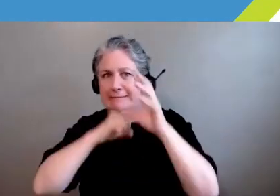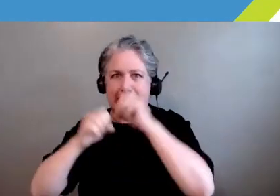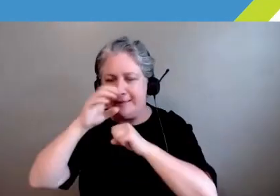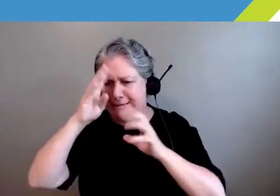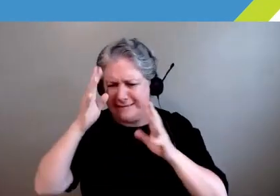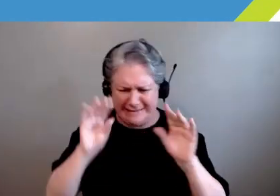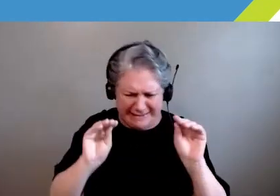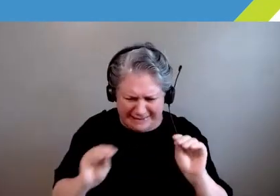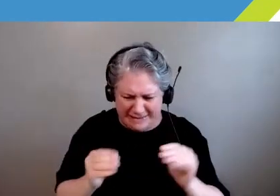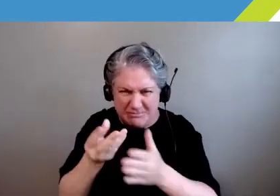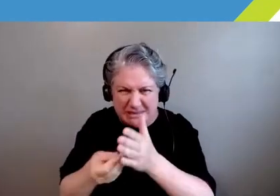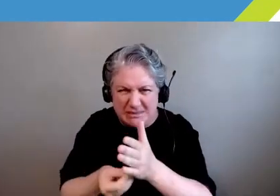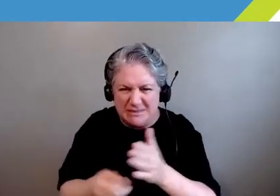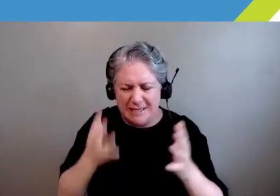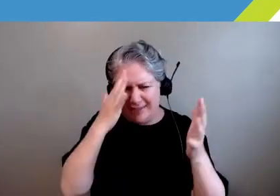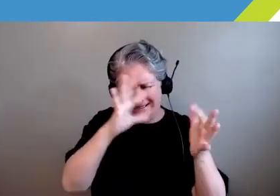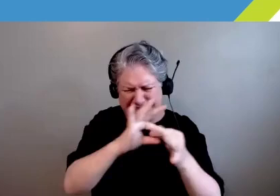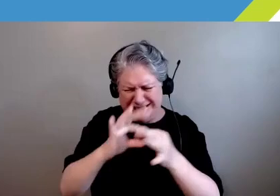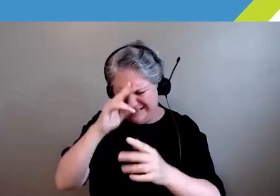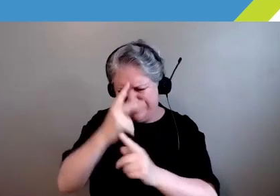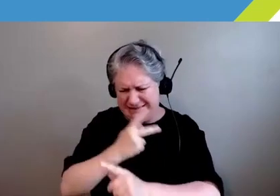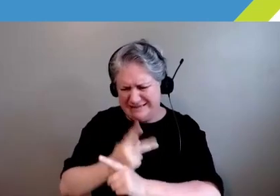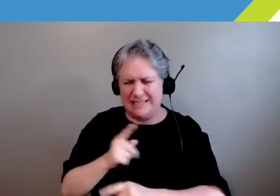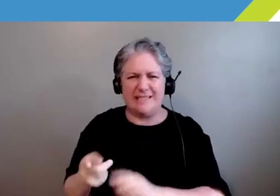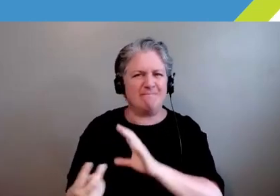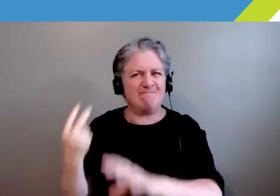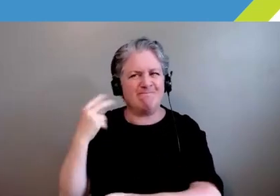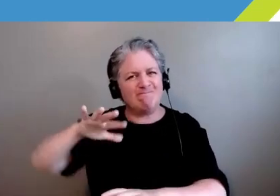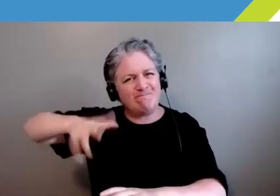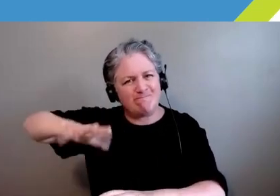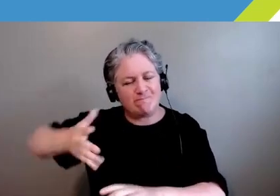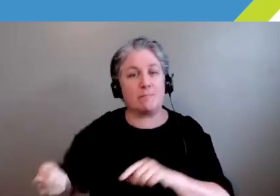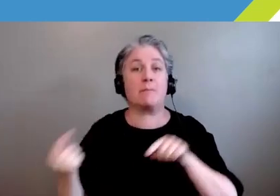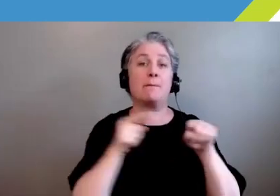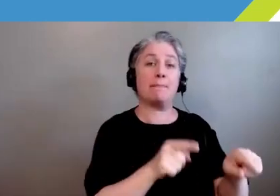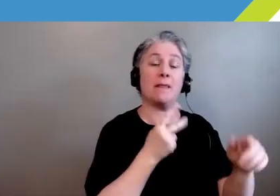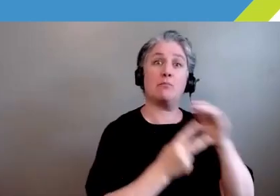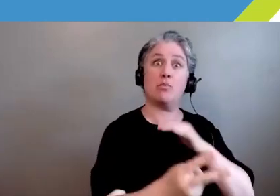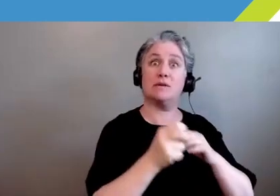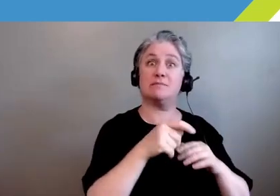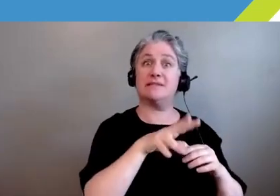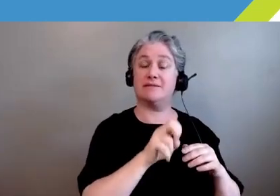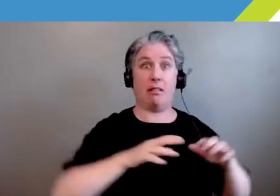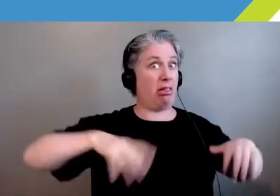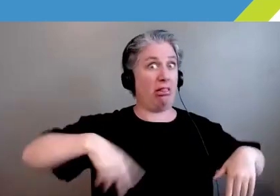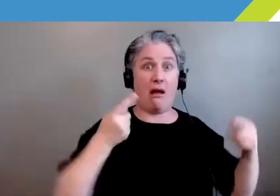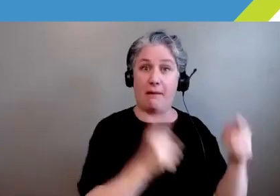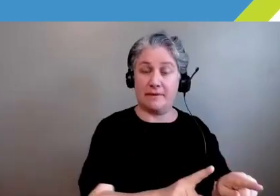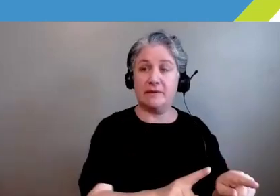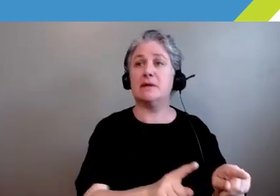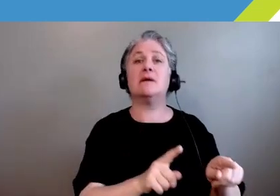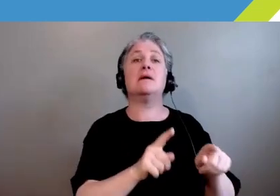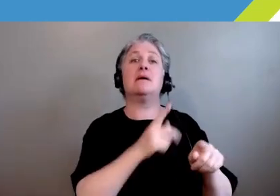there's also often a lot of missing data when it comes to retrospective studies. A prospective study, we're studying something that hasn't yet occurred. So we're